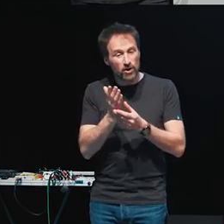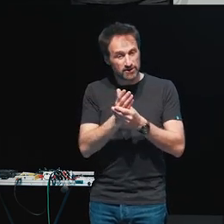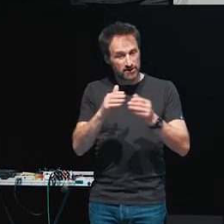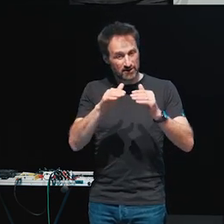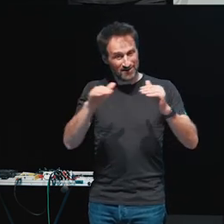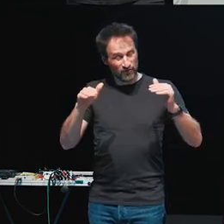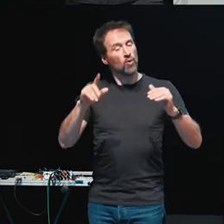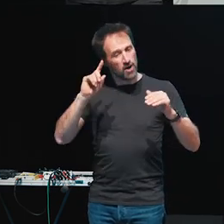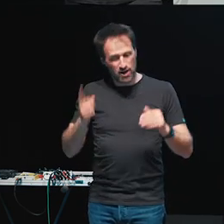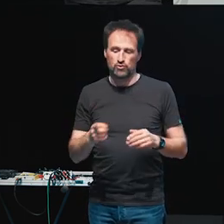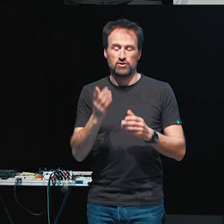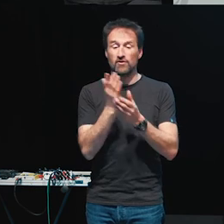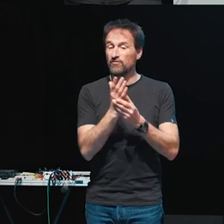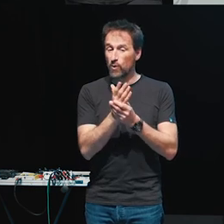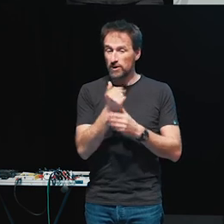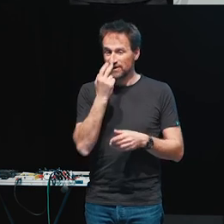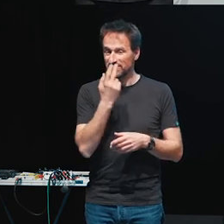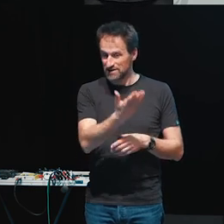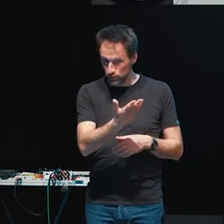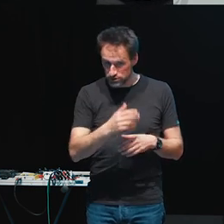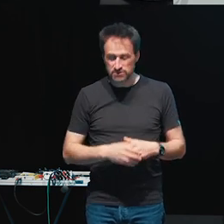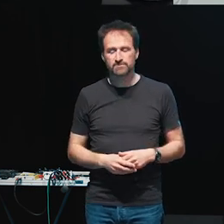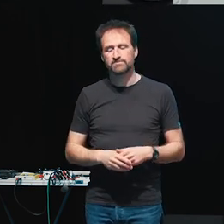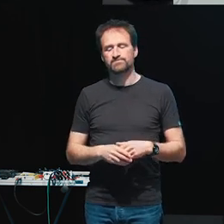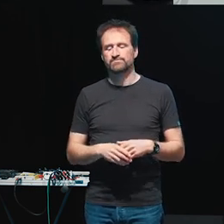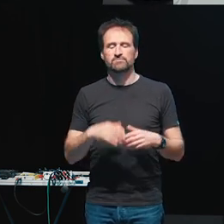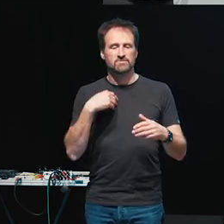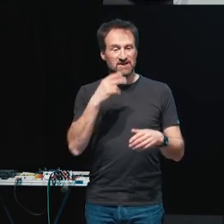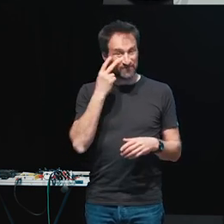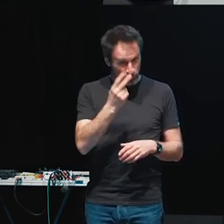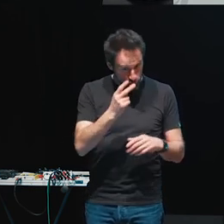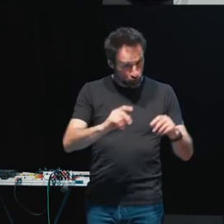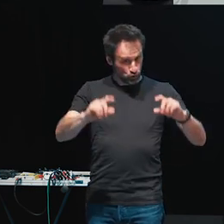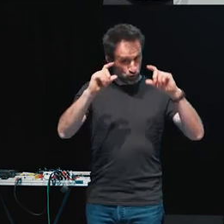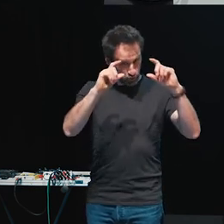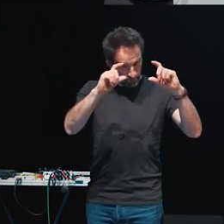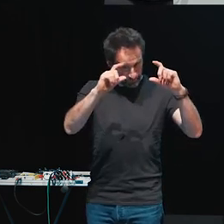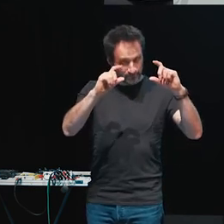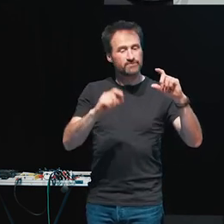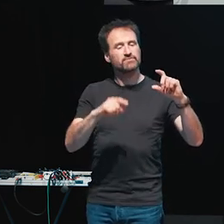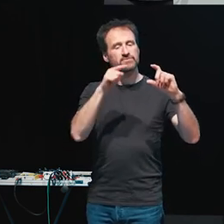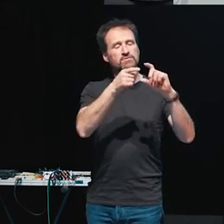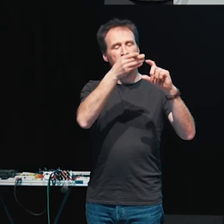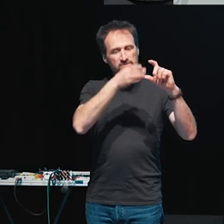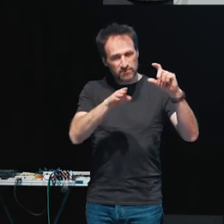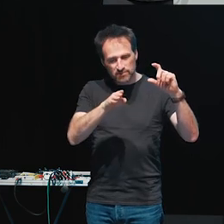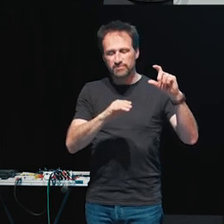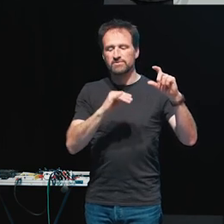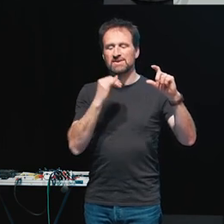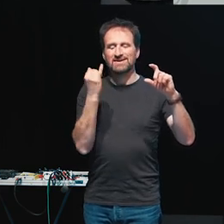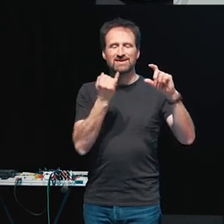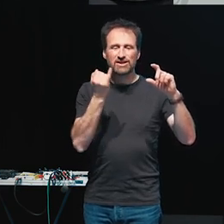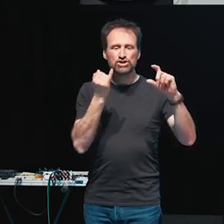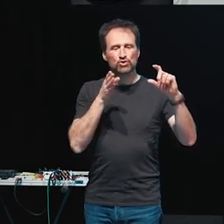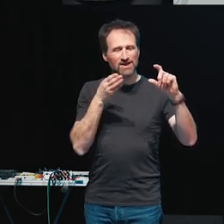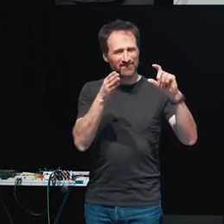for this particular view will look something like this. We will have a view, that has issue navigator